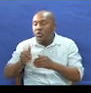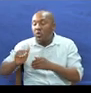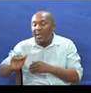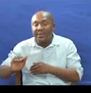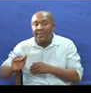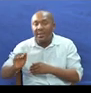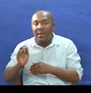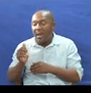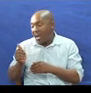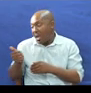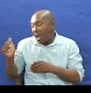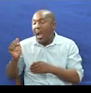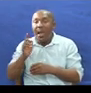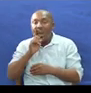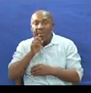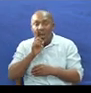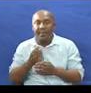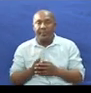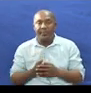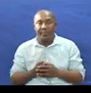Let us use across.